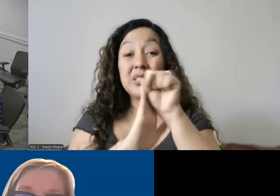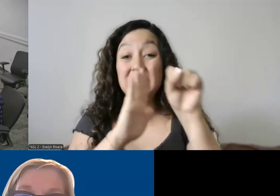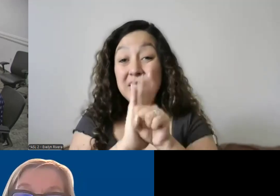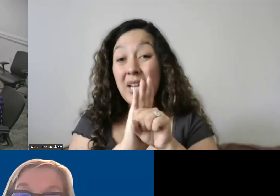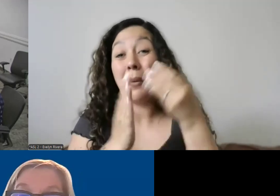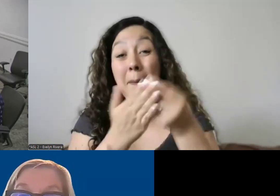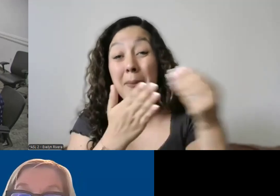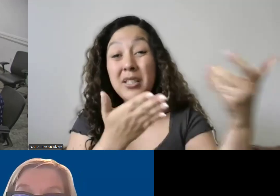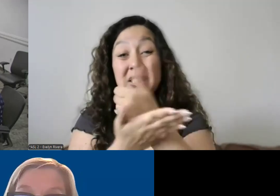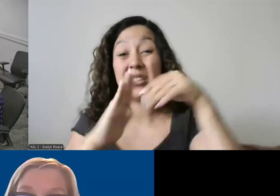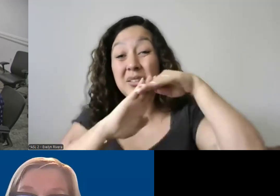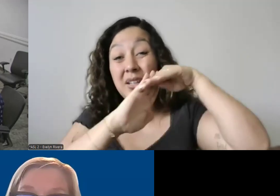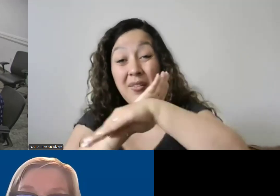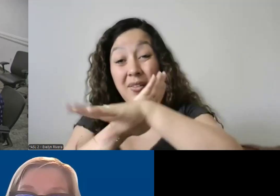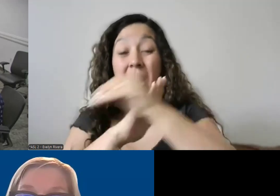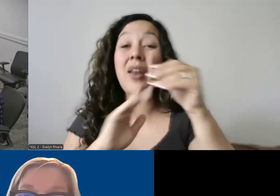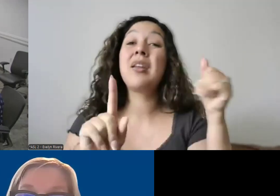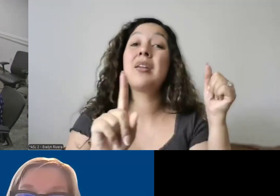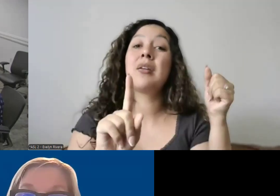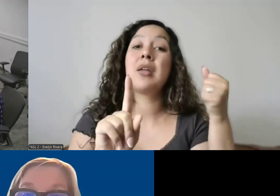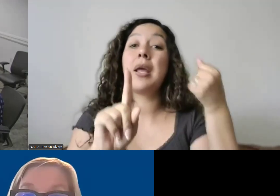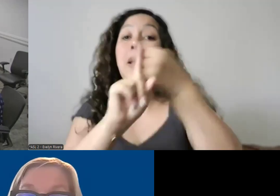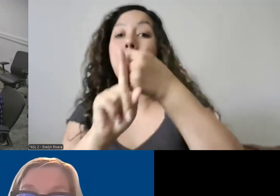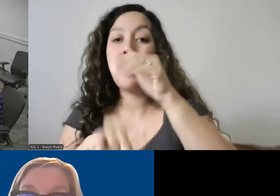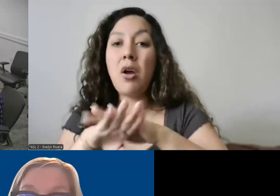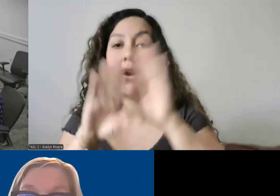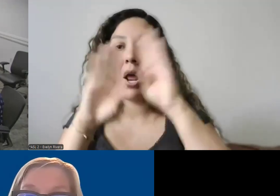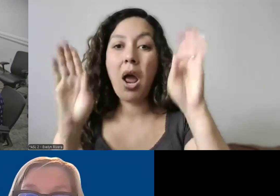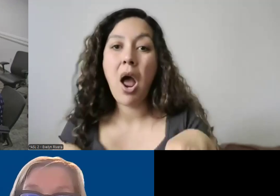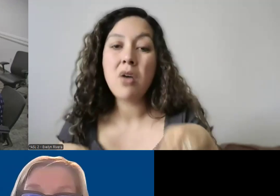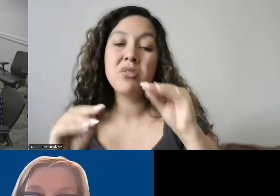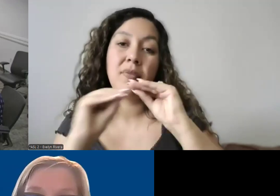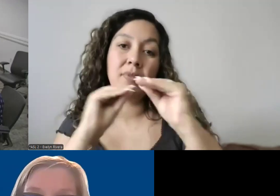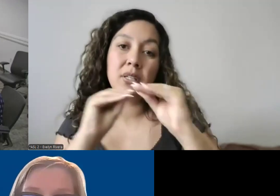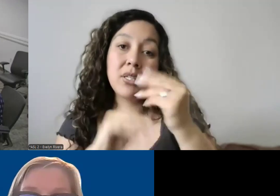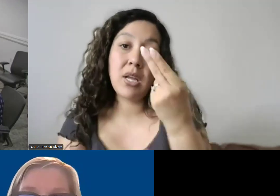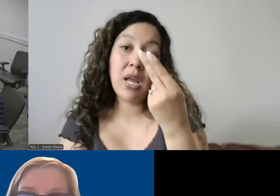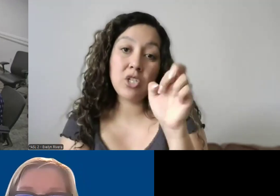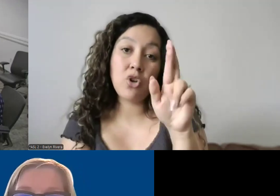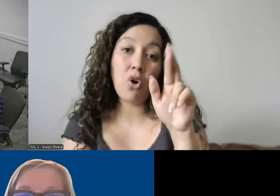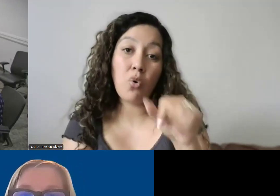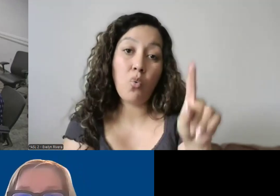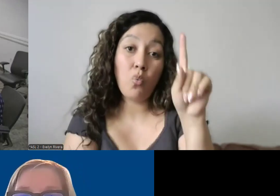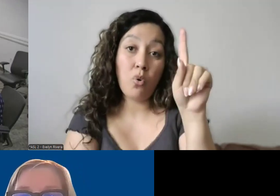and the impacts of House Resolution HR 1 at the federal level that's already